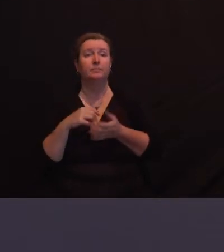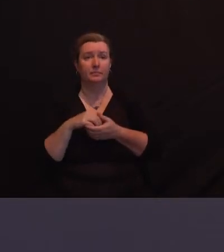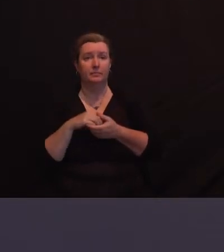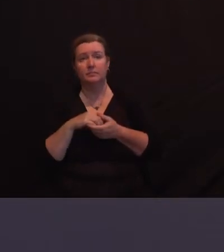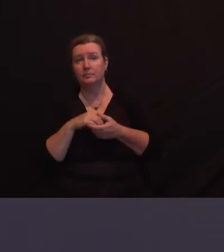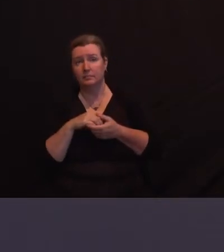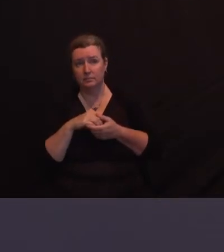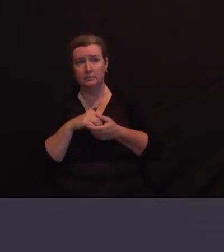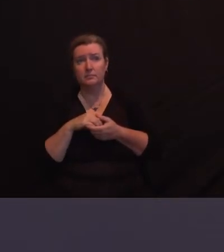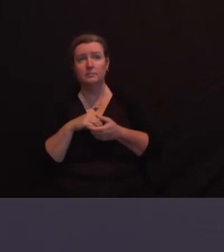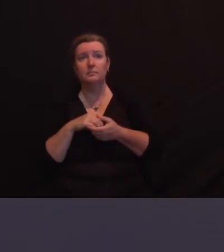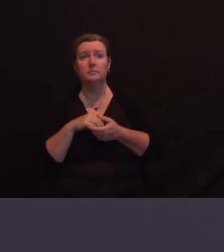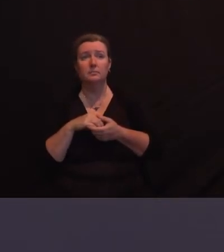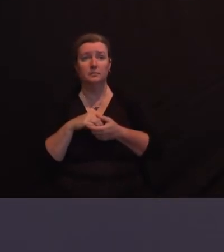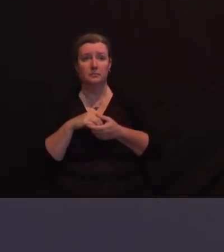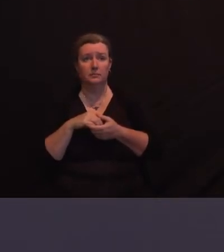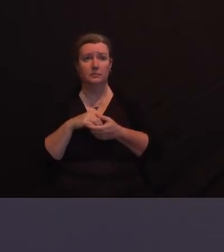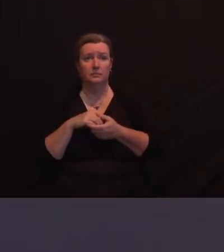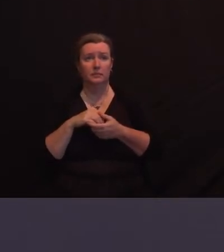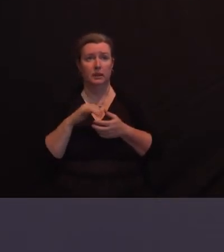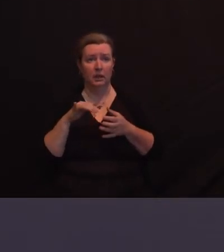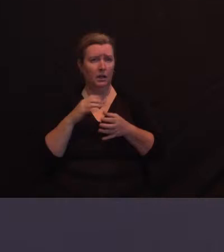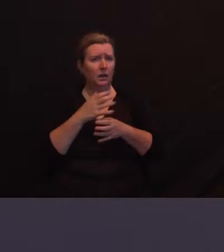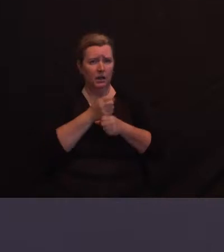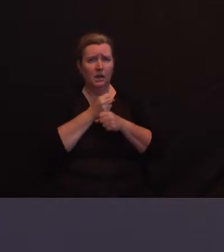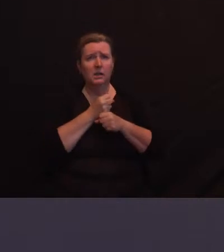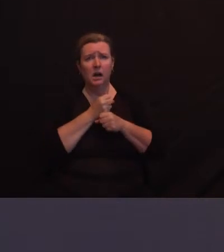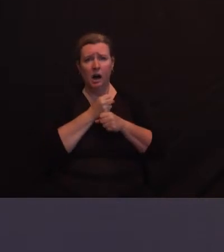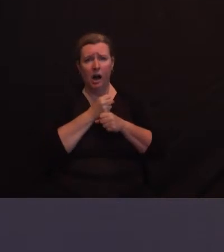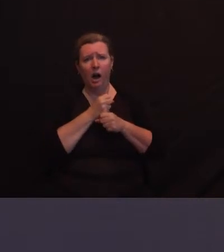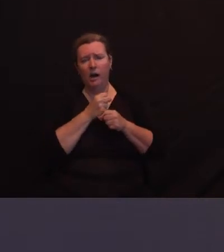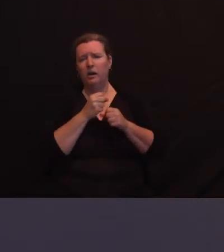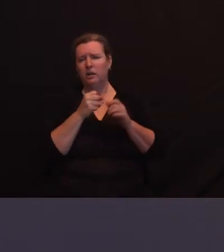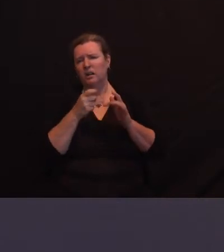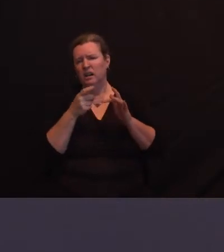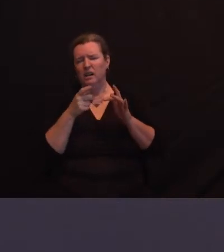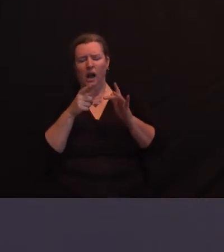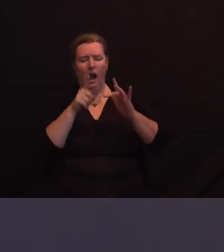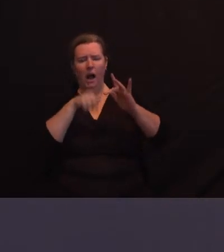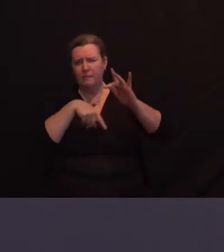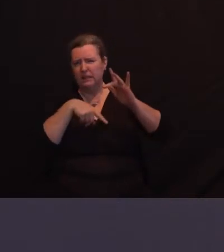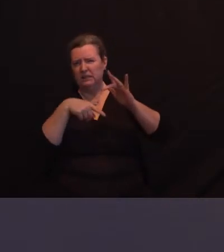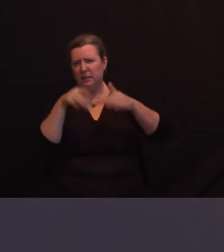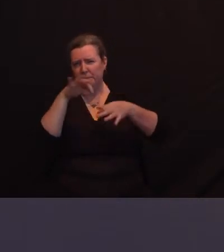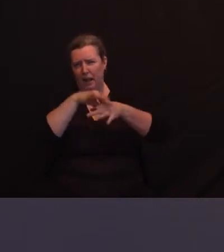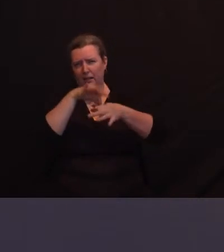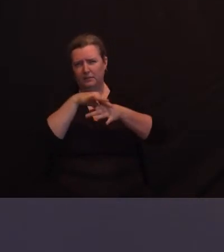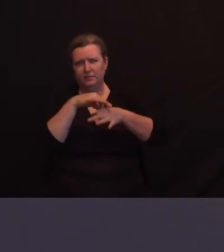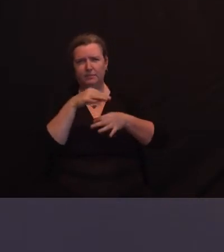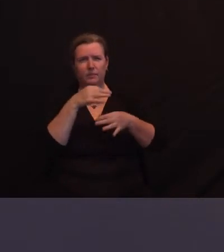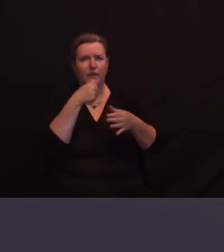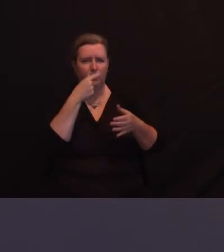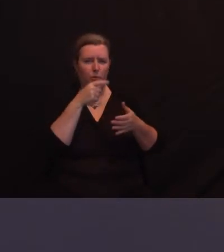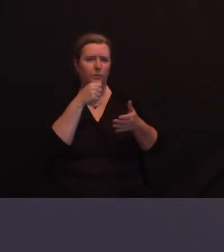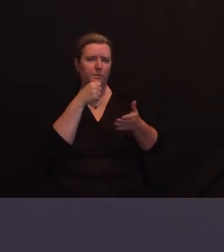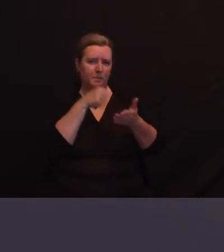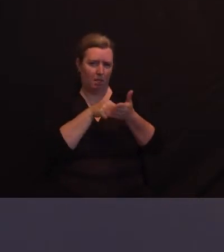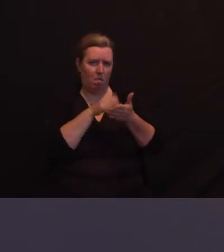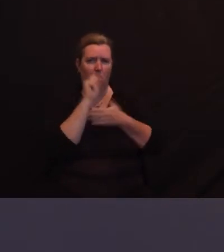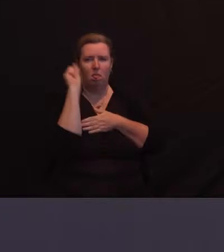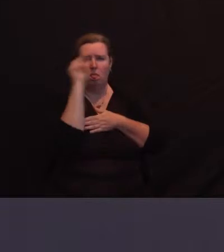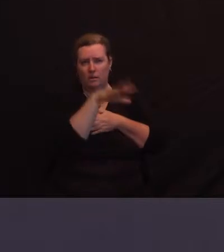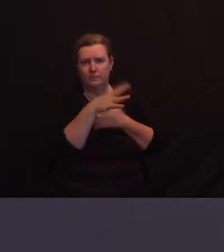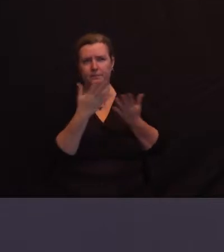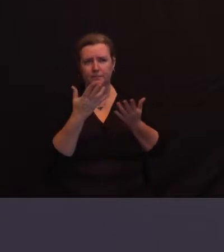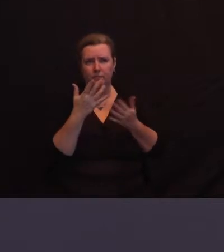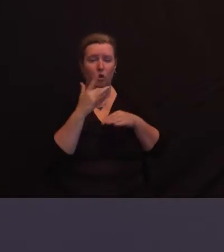package? You can get a absentee ballot if you ask for one and vote by mail. We now have early voting.